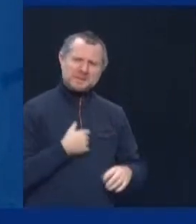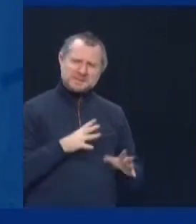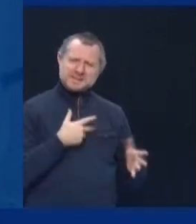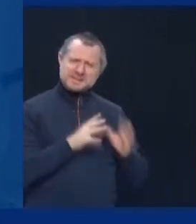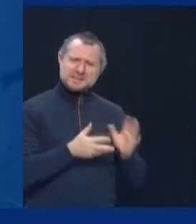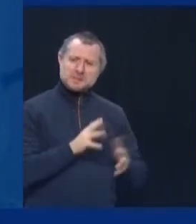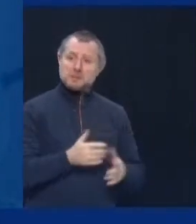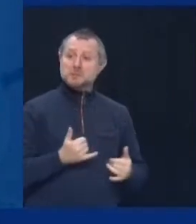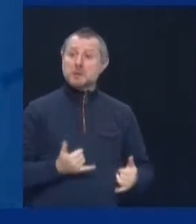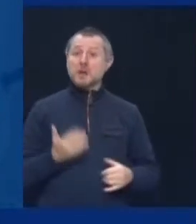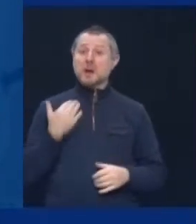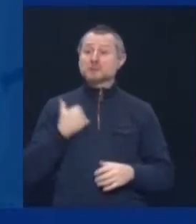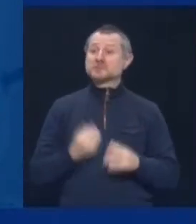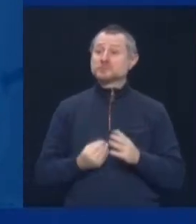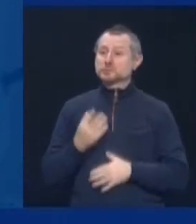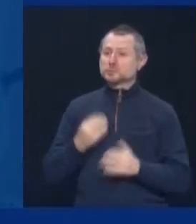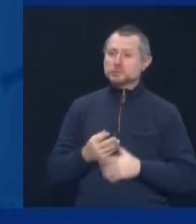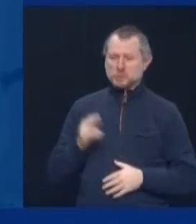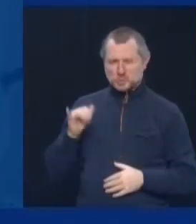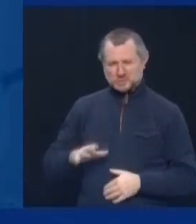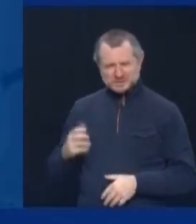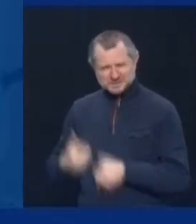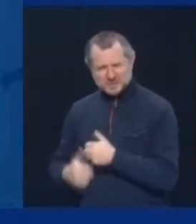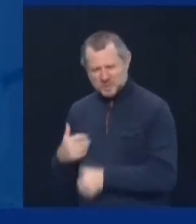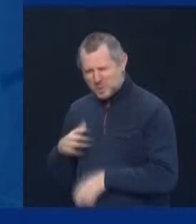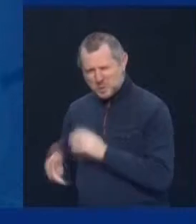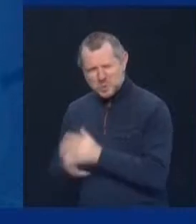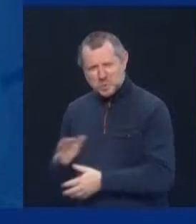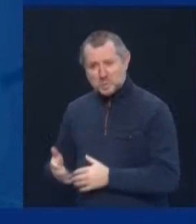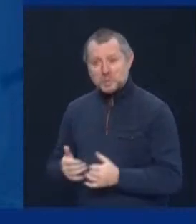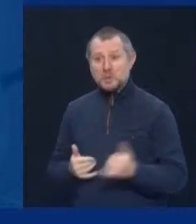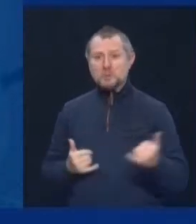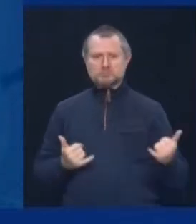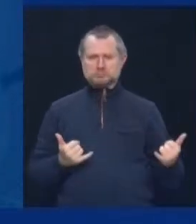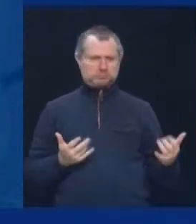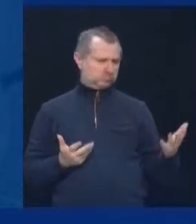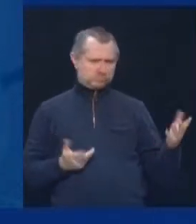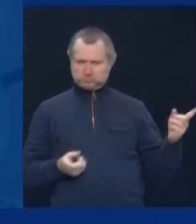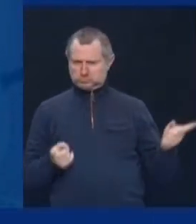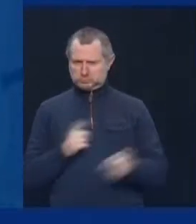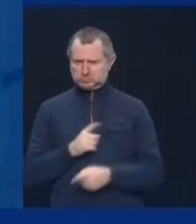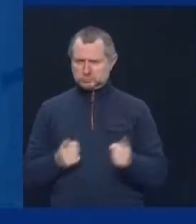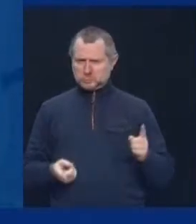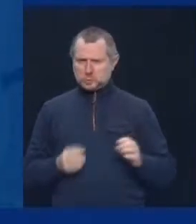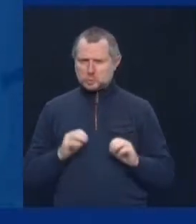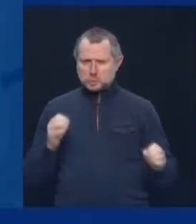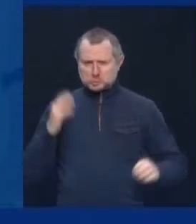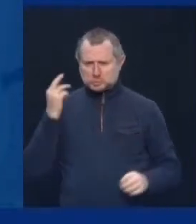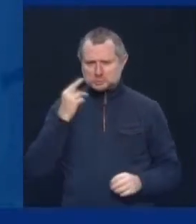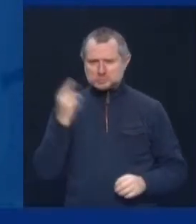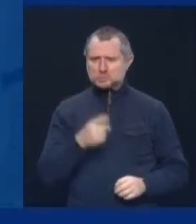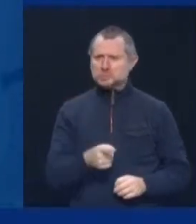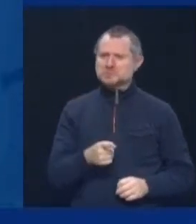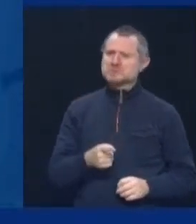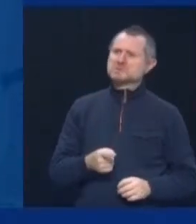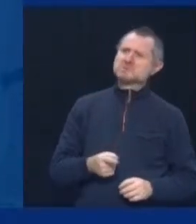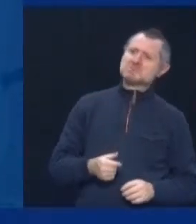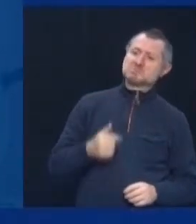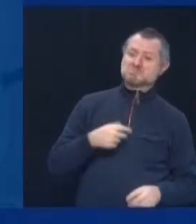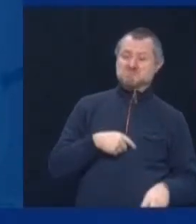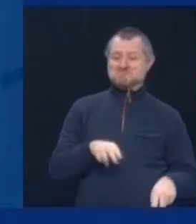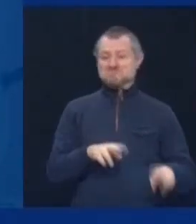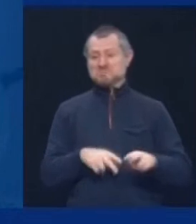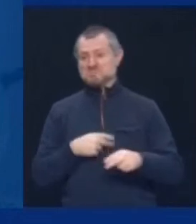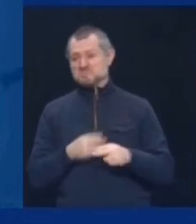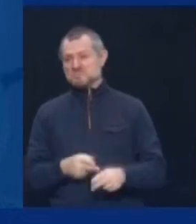New York City. There was no reason for this. And this to me is just sad.